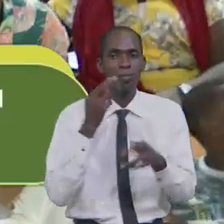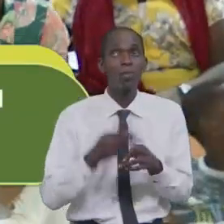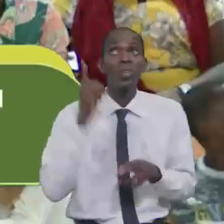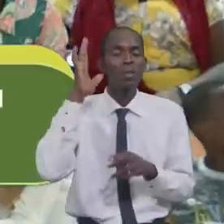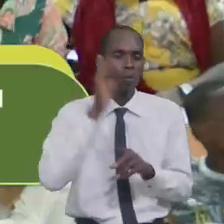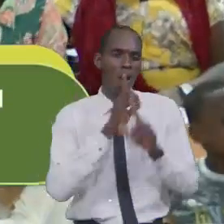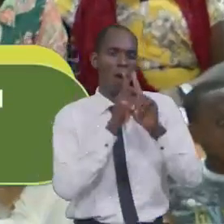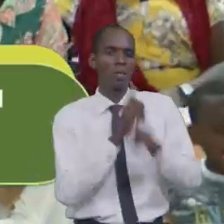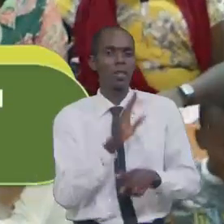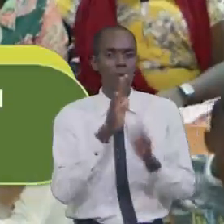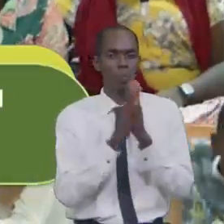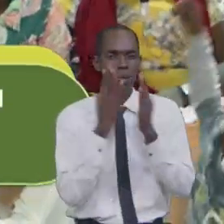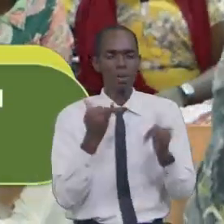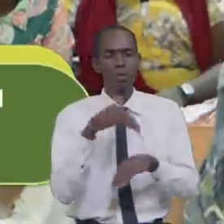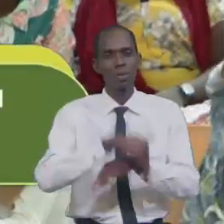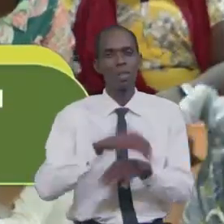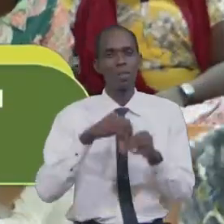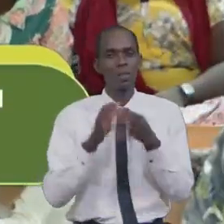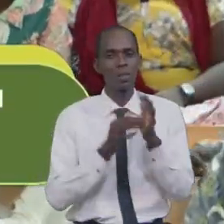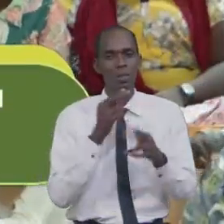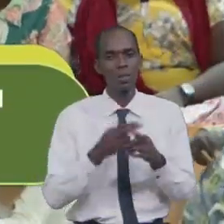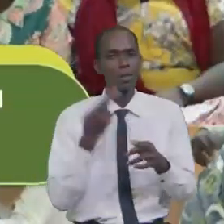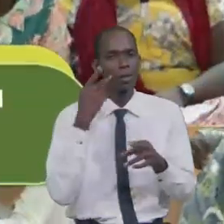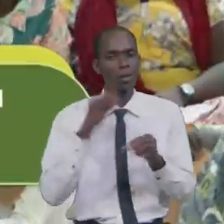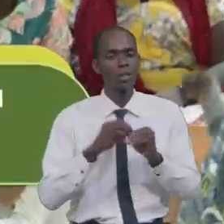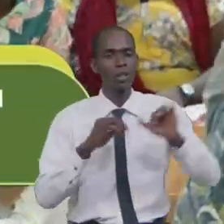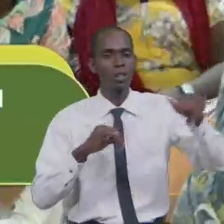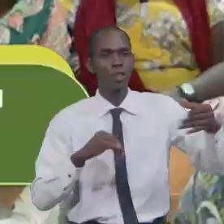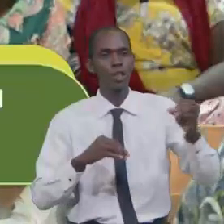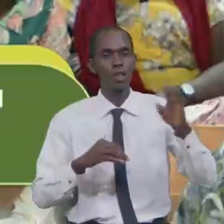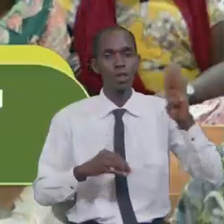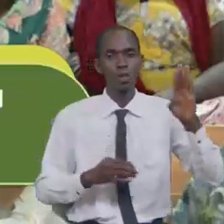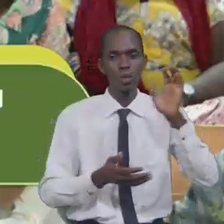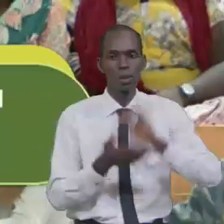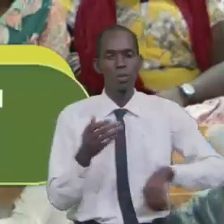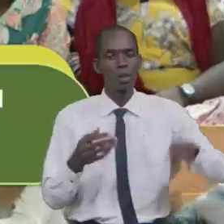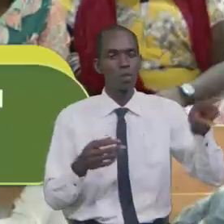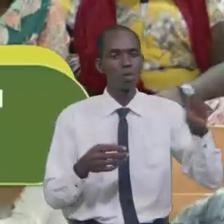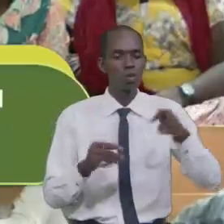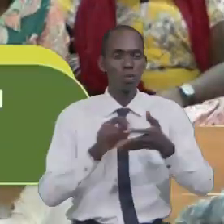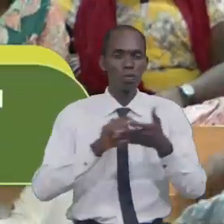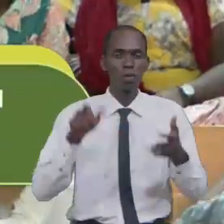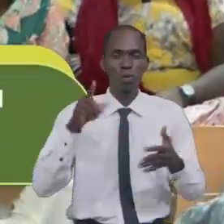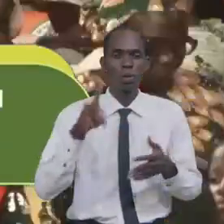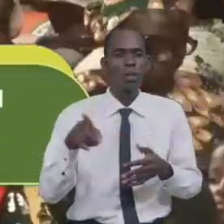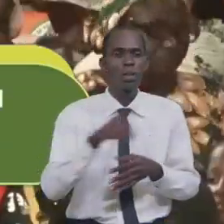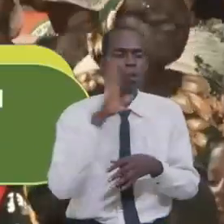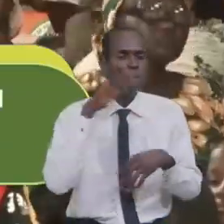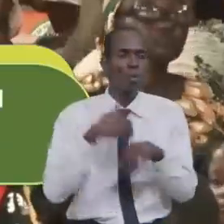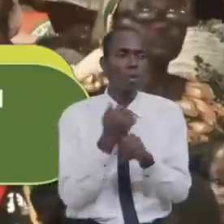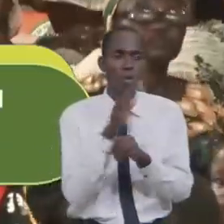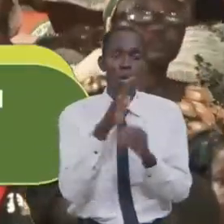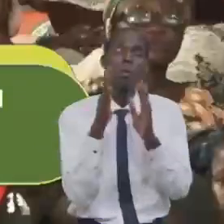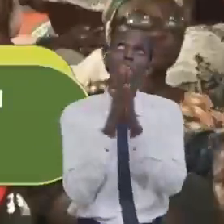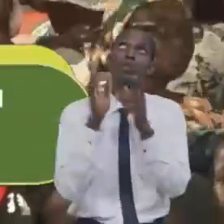you. Look at Job chapter 22, verse 27. Thou shalt make thy prayer unto